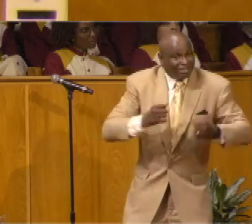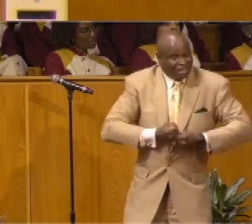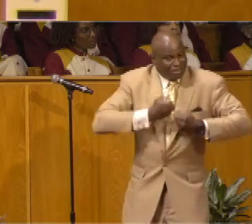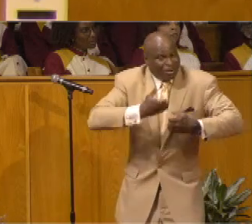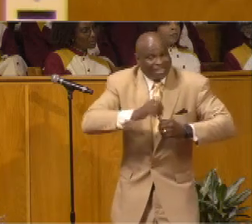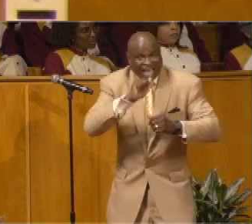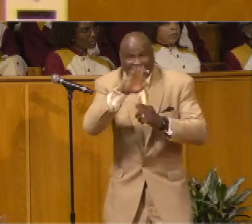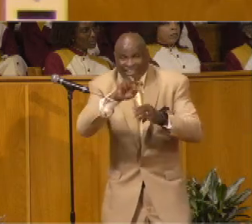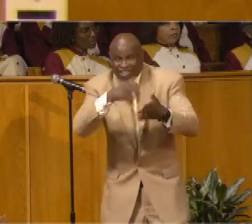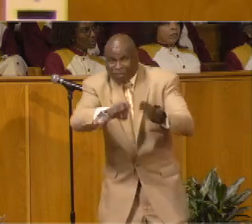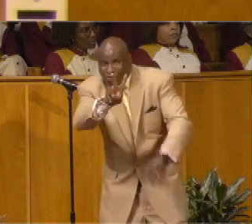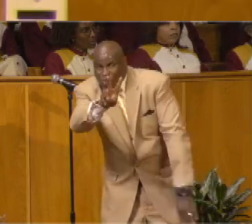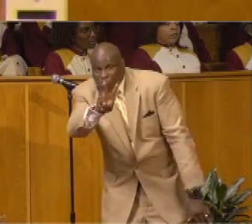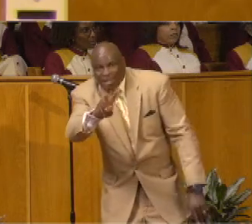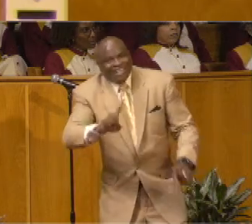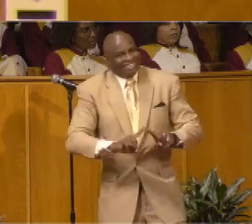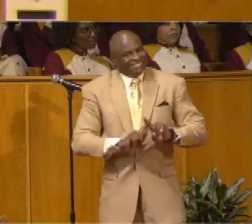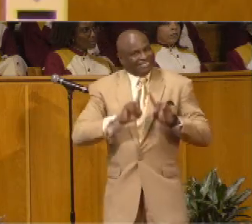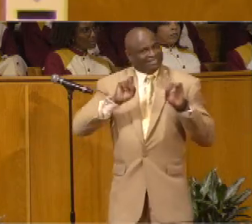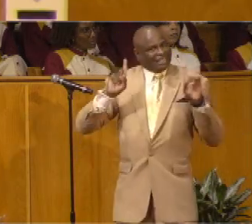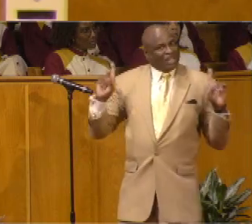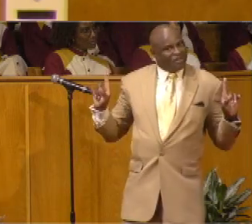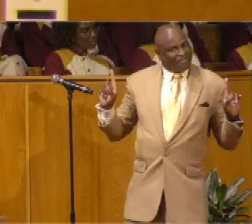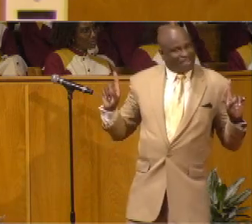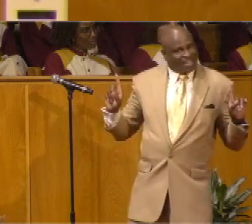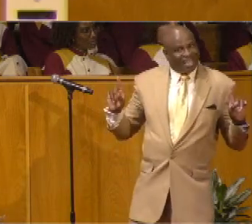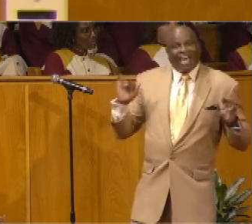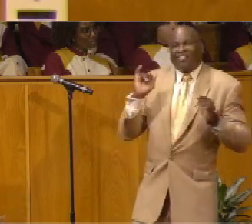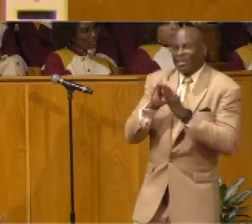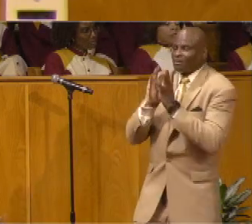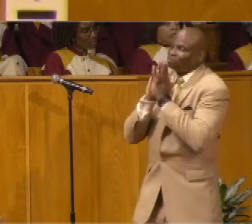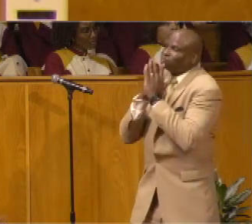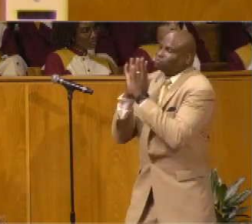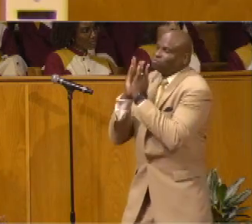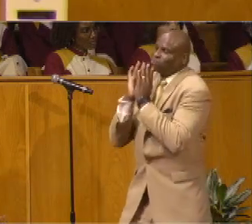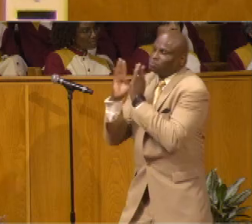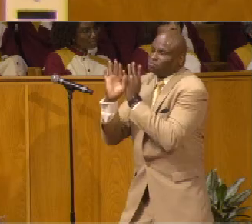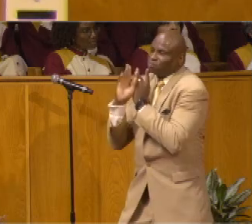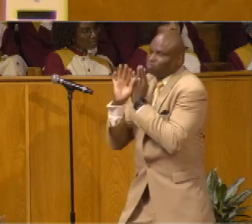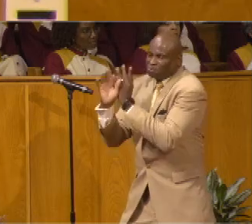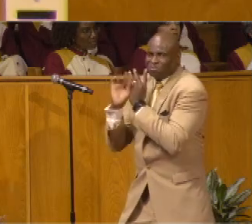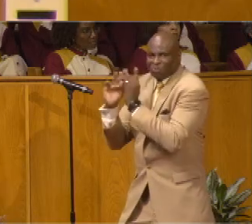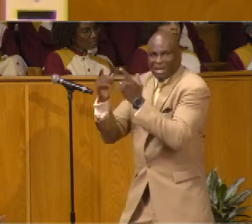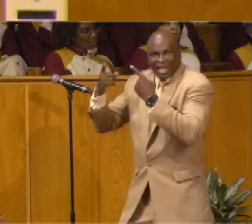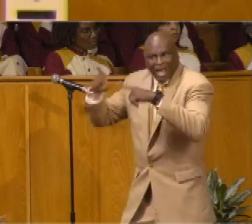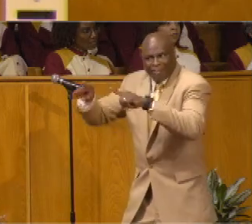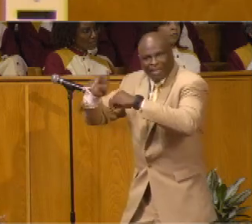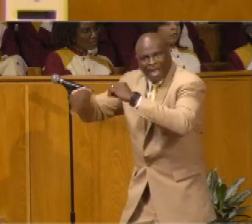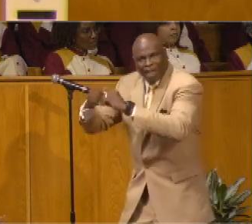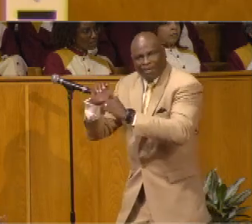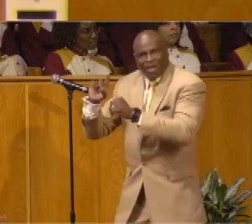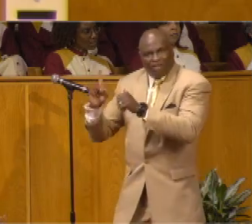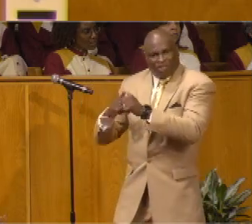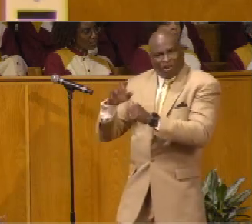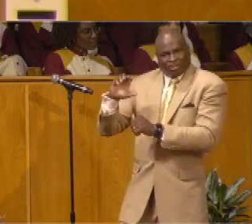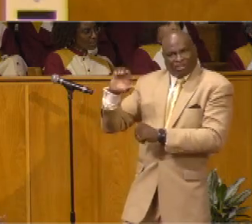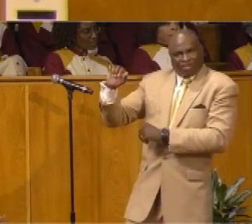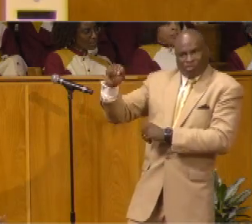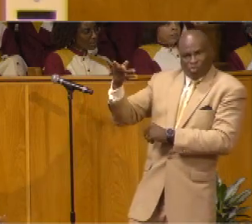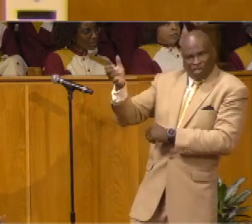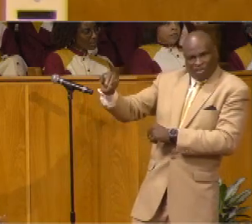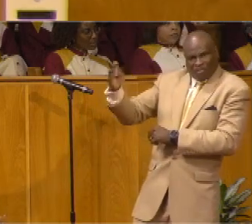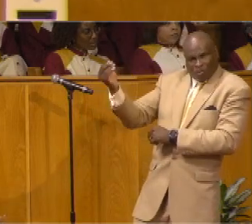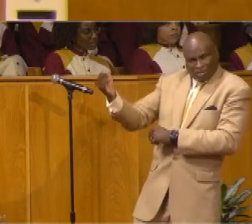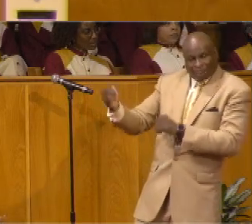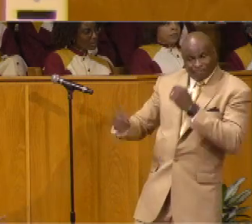2 is not the same as the glossolalia that Paul teaches about in 1 Corinthians 14. Go on and read it.